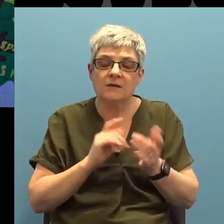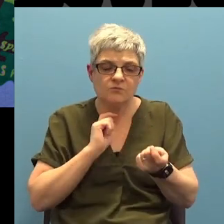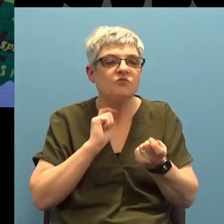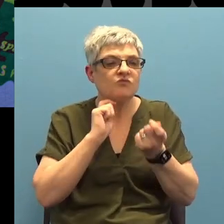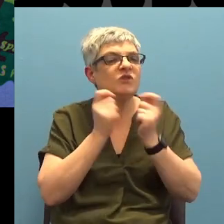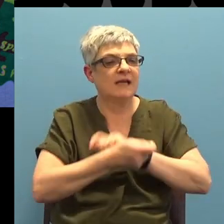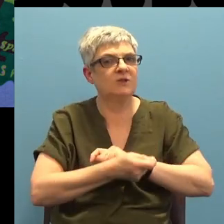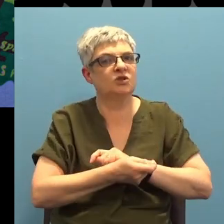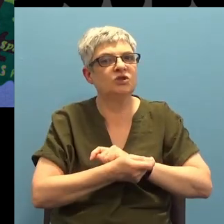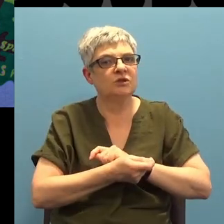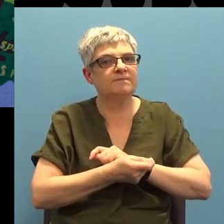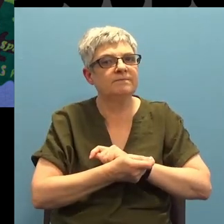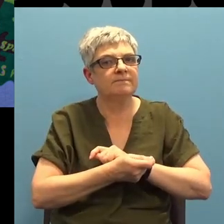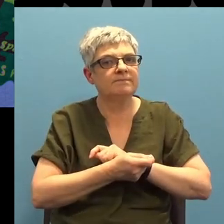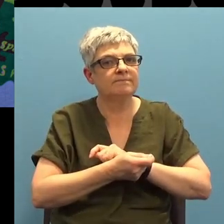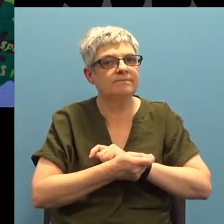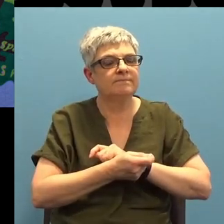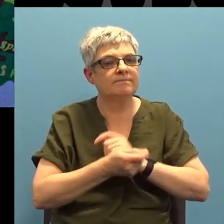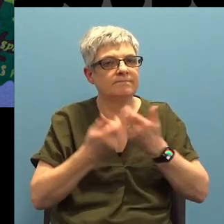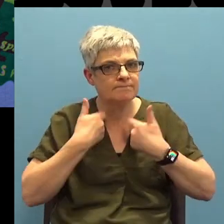them.